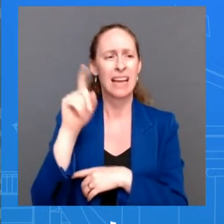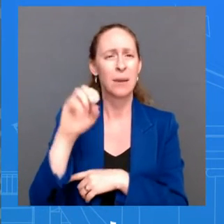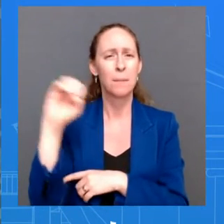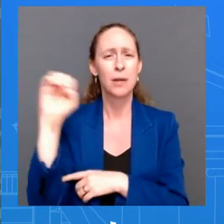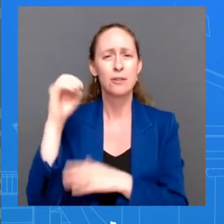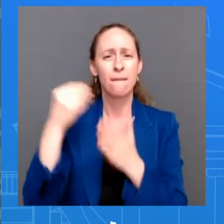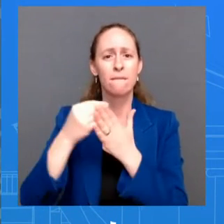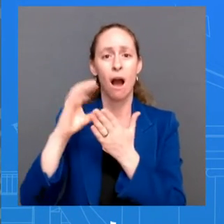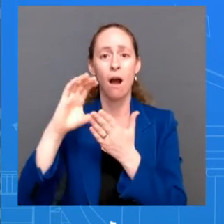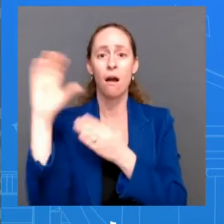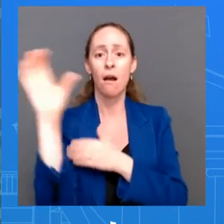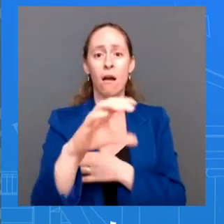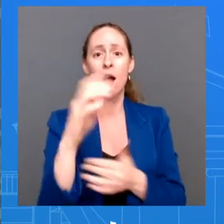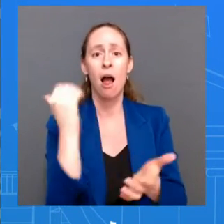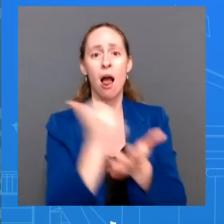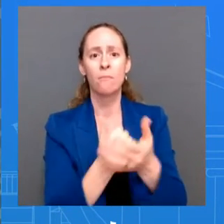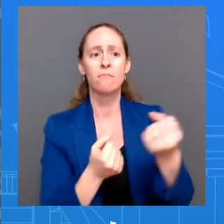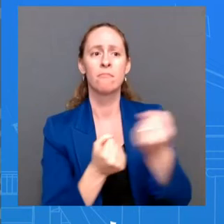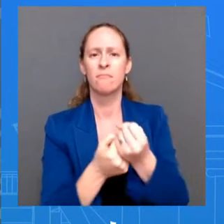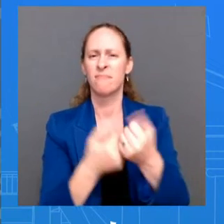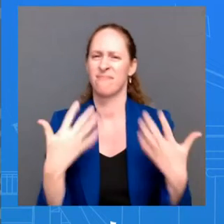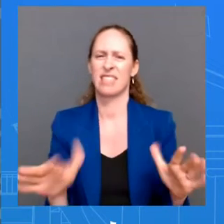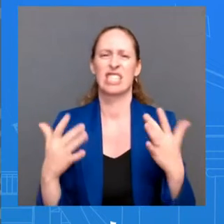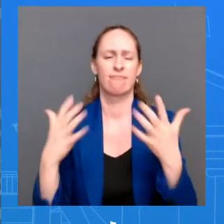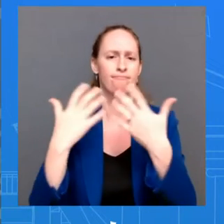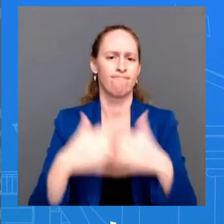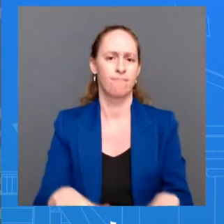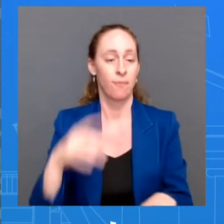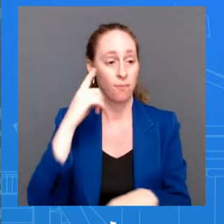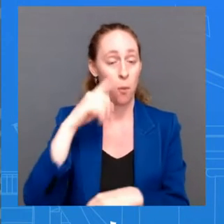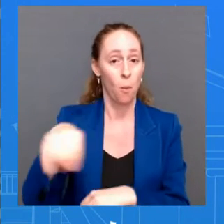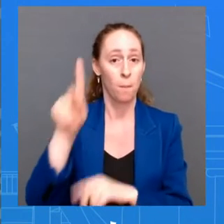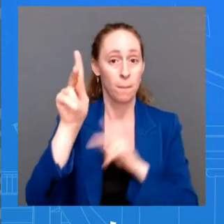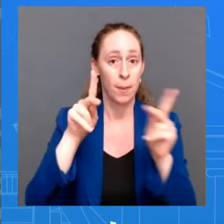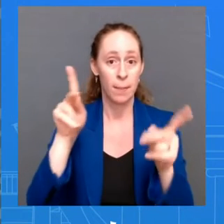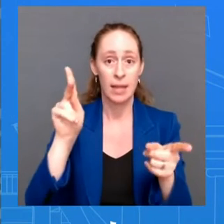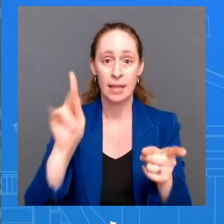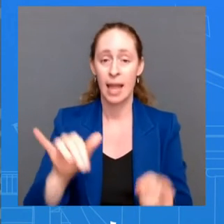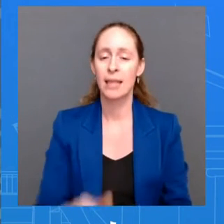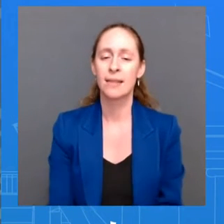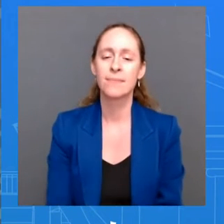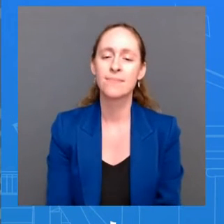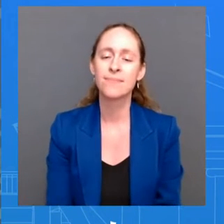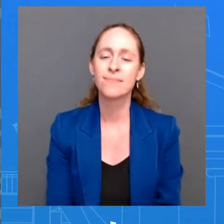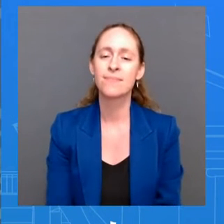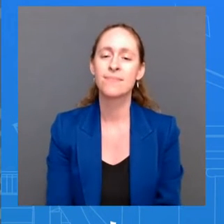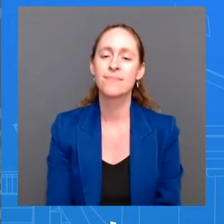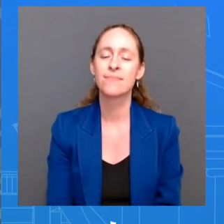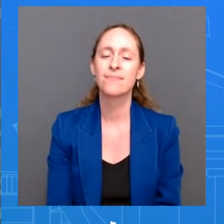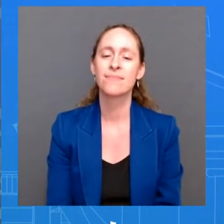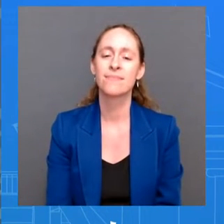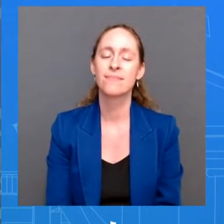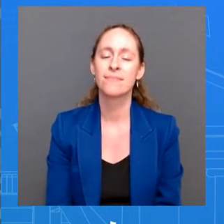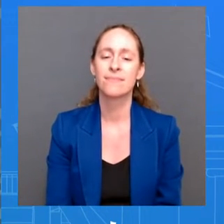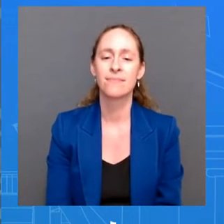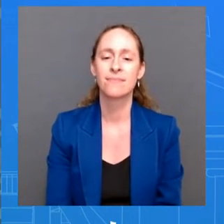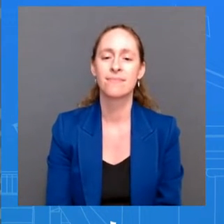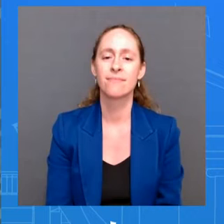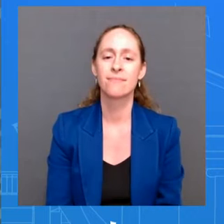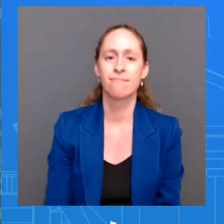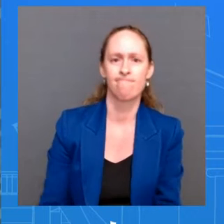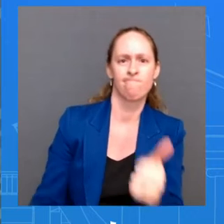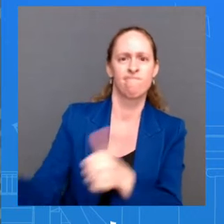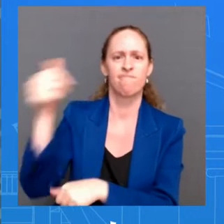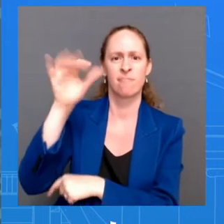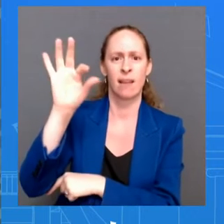FEMA Administrator Criswell is also on the ground today to tour flood damaged areas of the state with Governor Beshear and state and